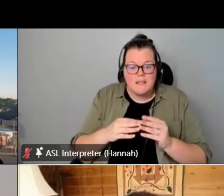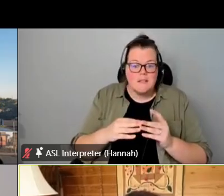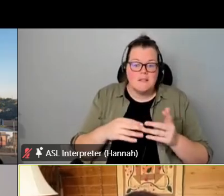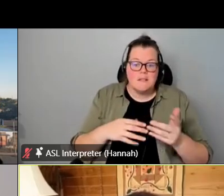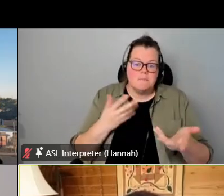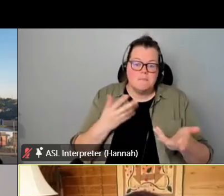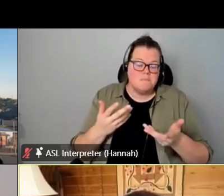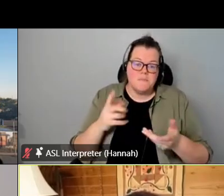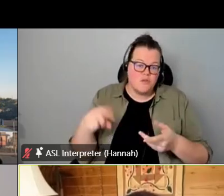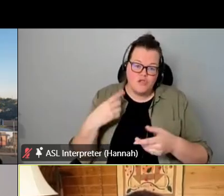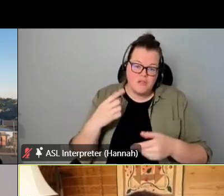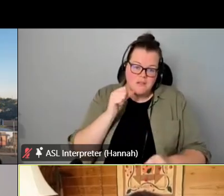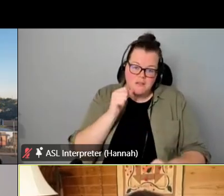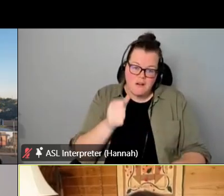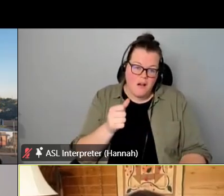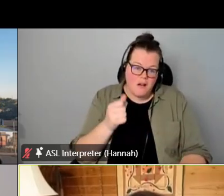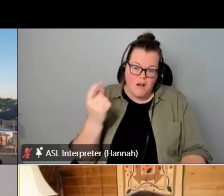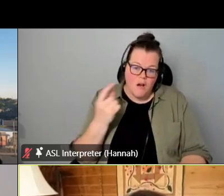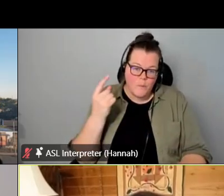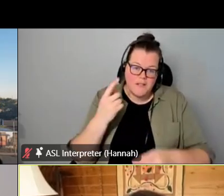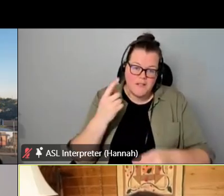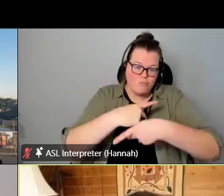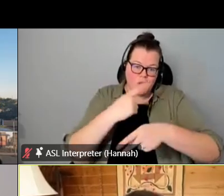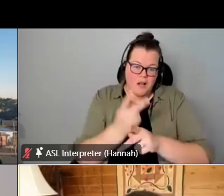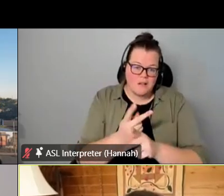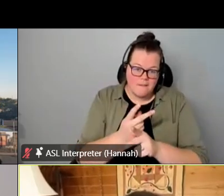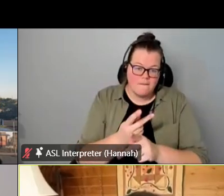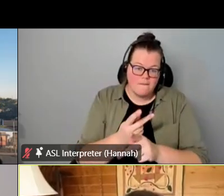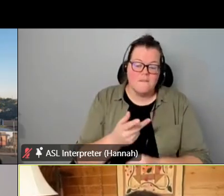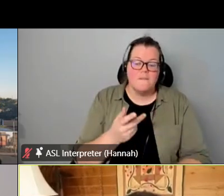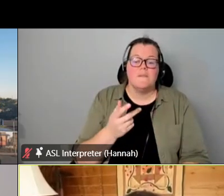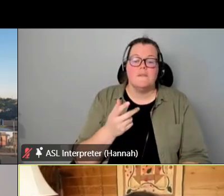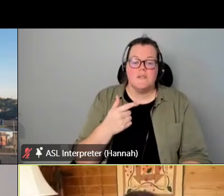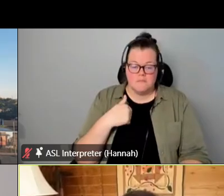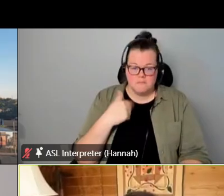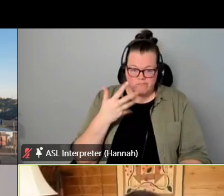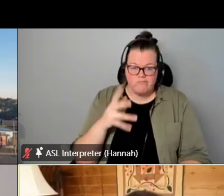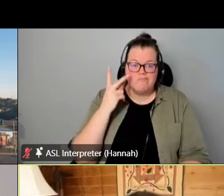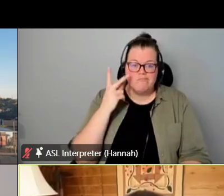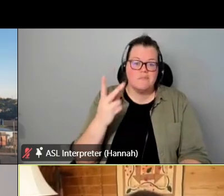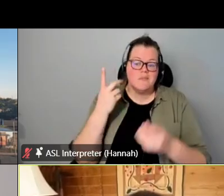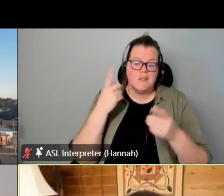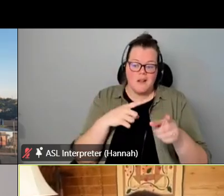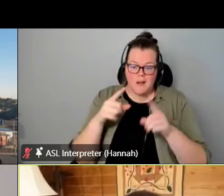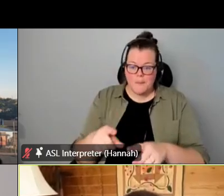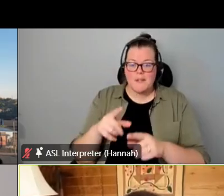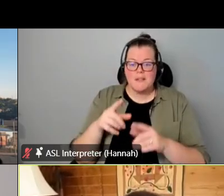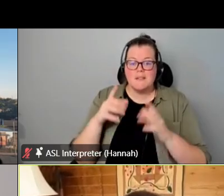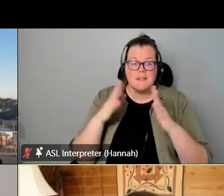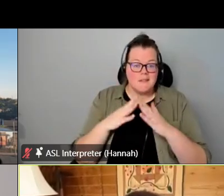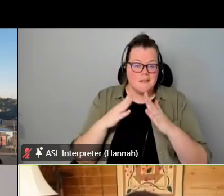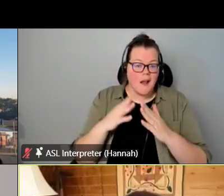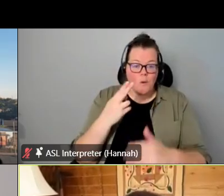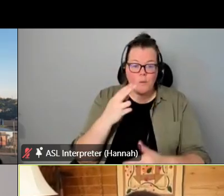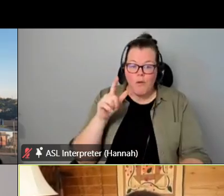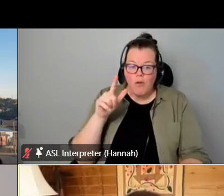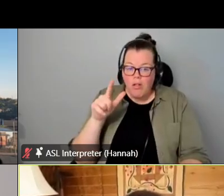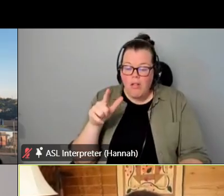it's just not always very productive at times. I've seen that in town meetings, county meetings that I've